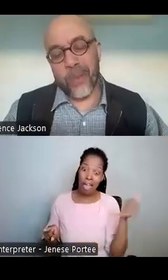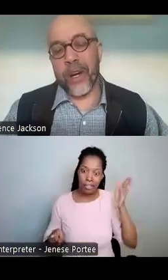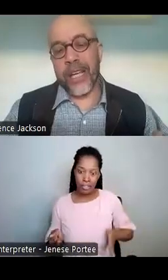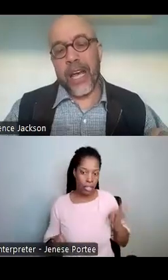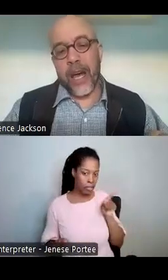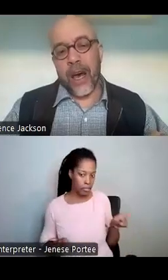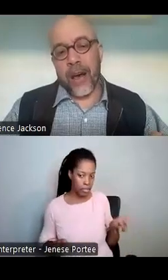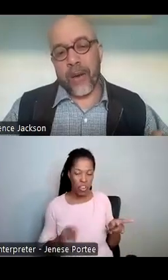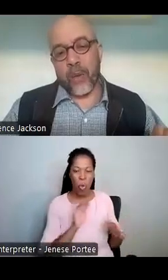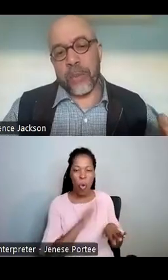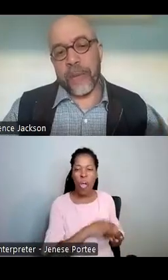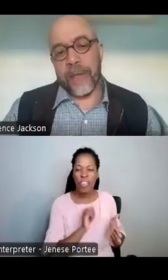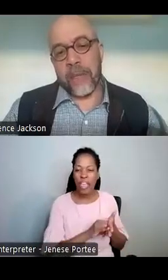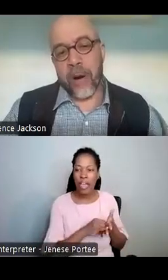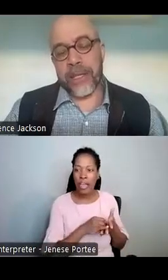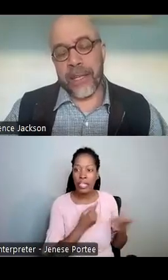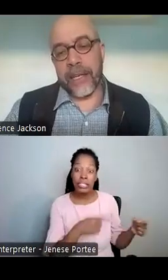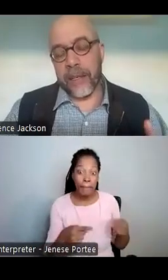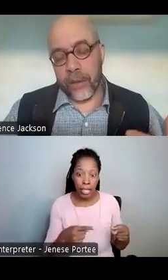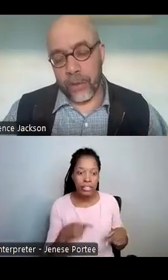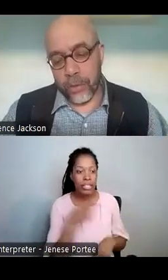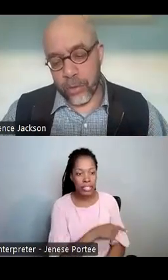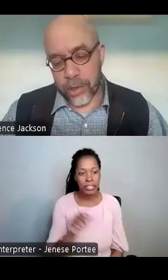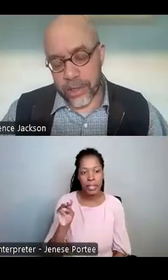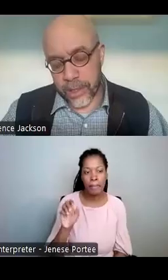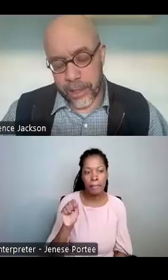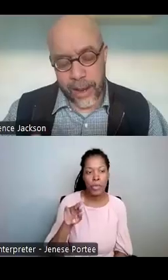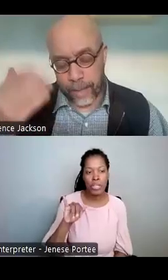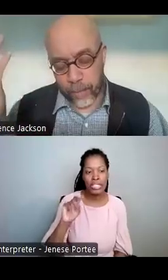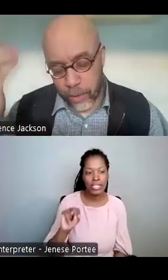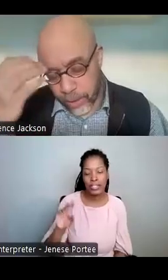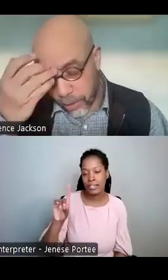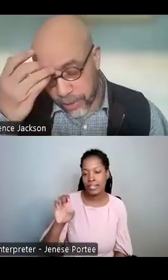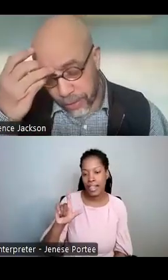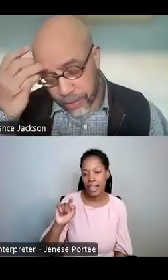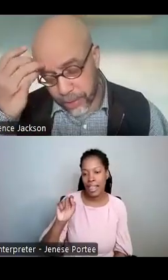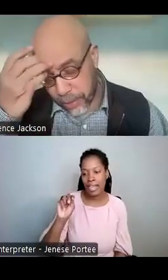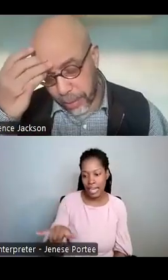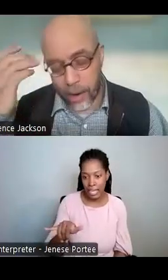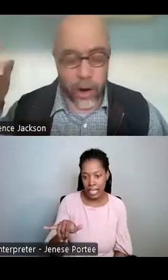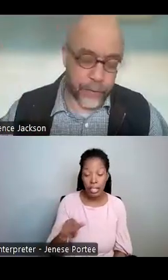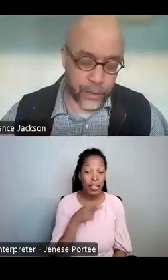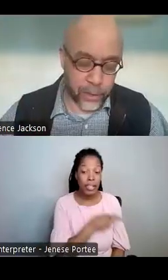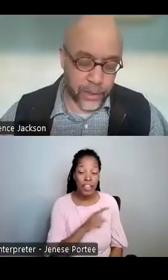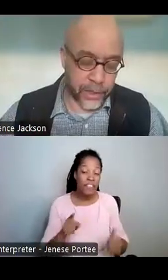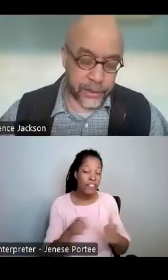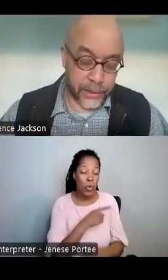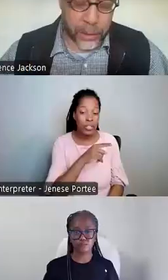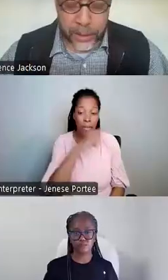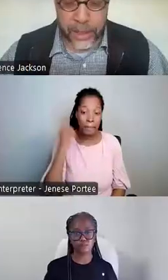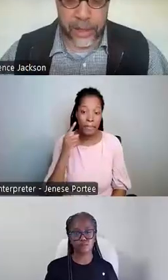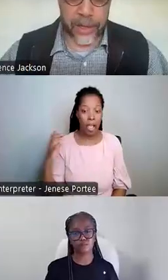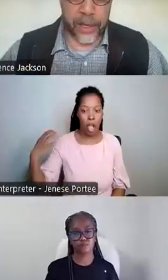but somewhat, would be Martin Delany, who was he's the first Black officer in